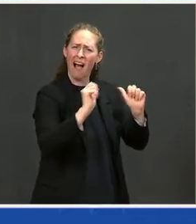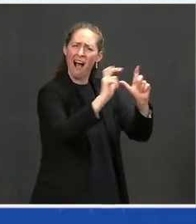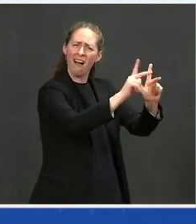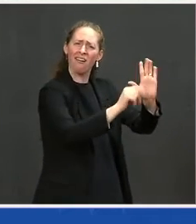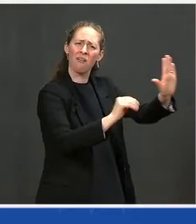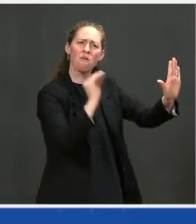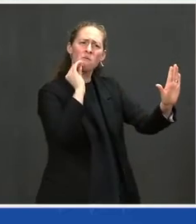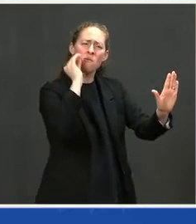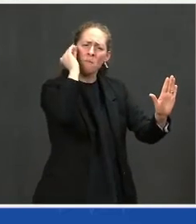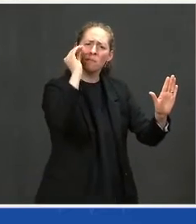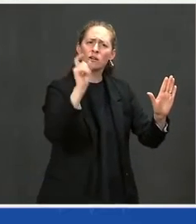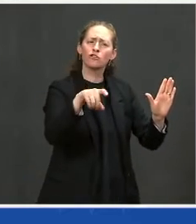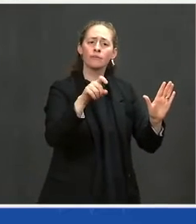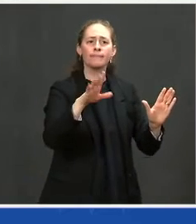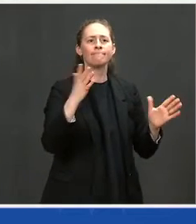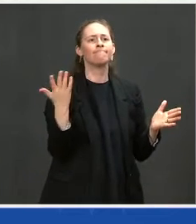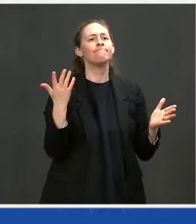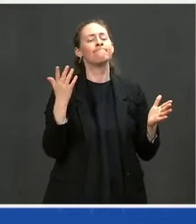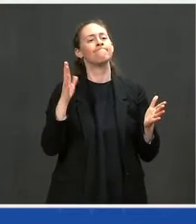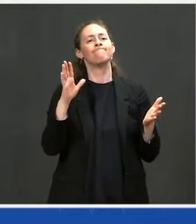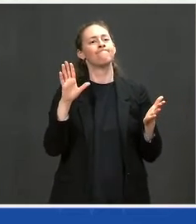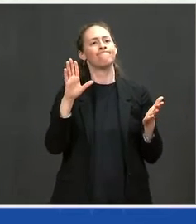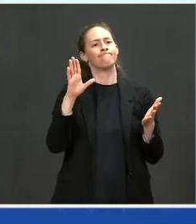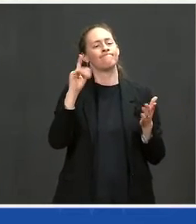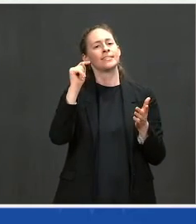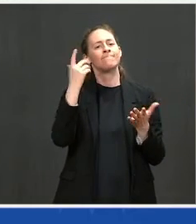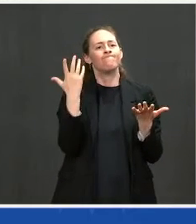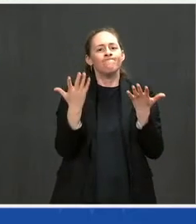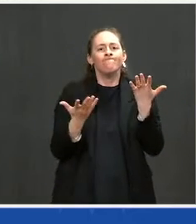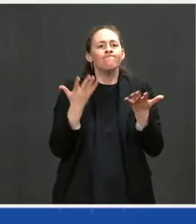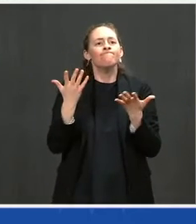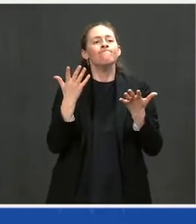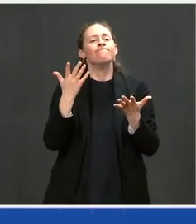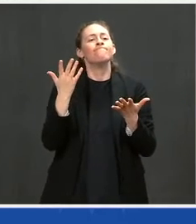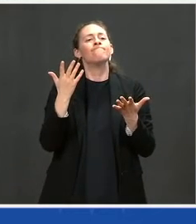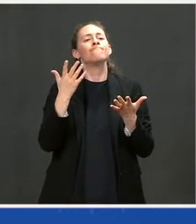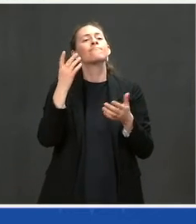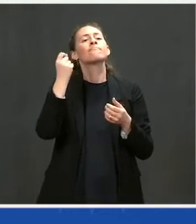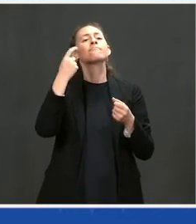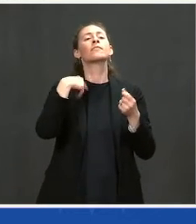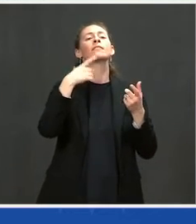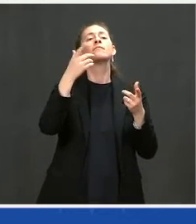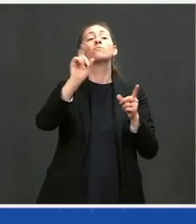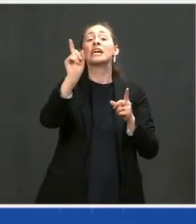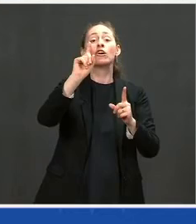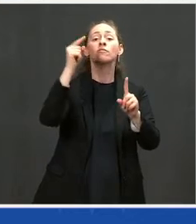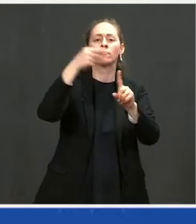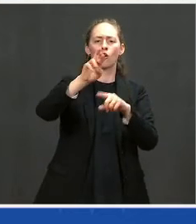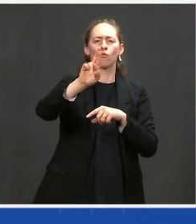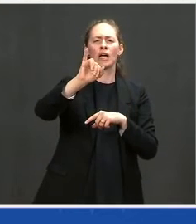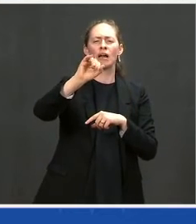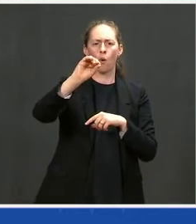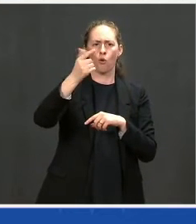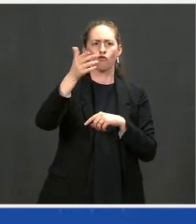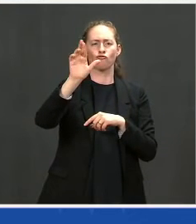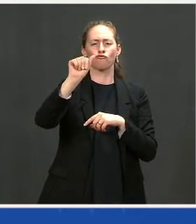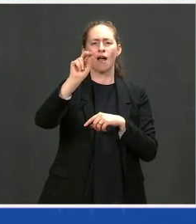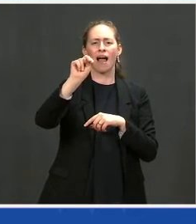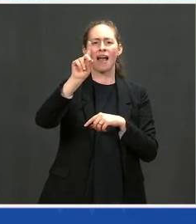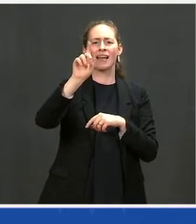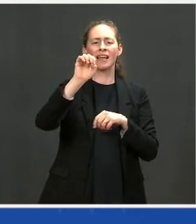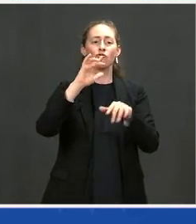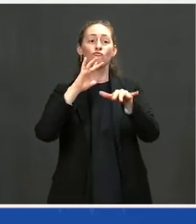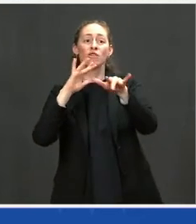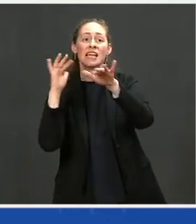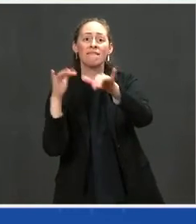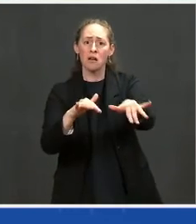people we're not going to let sitting there on the other side of the Rio Grande by themselves with no help are children. And what